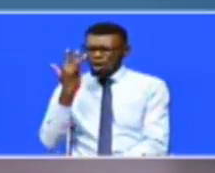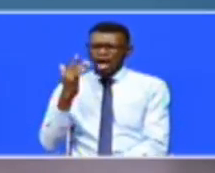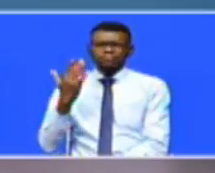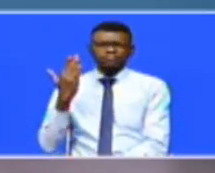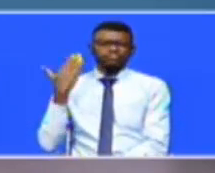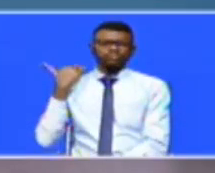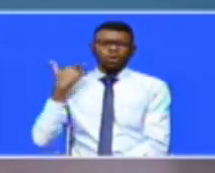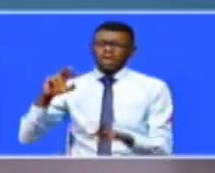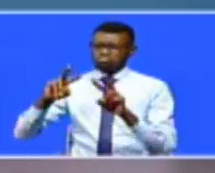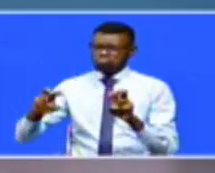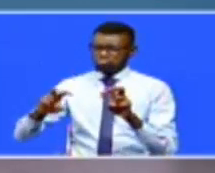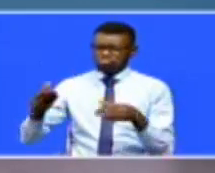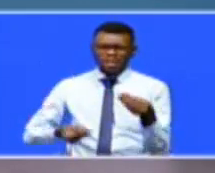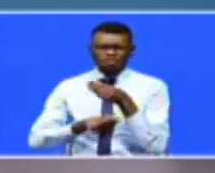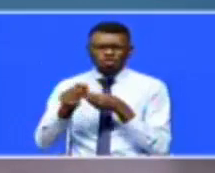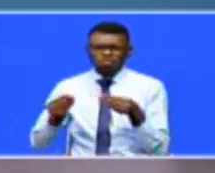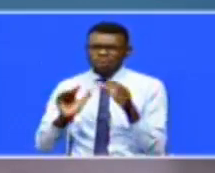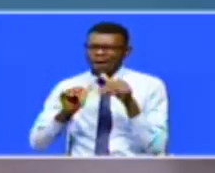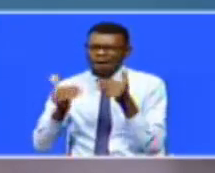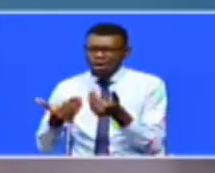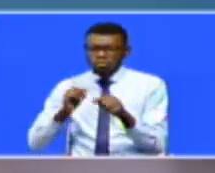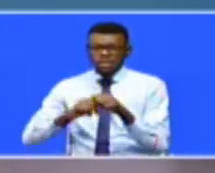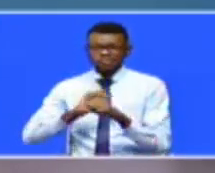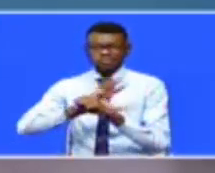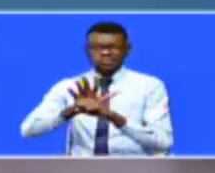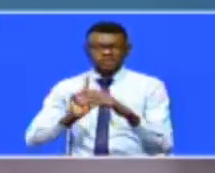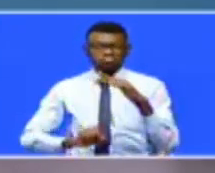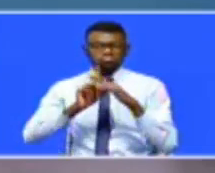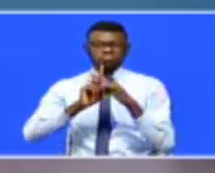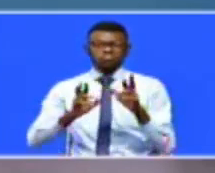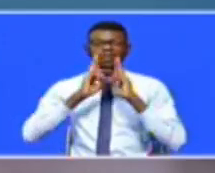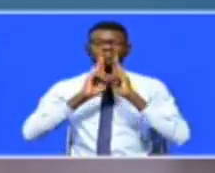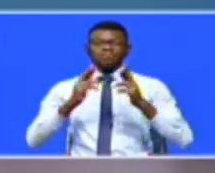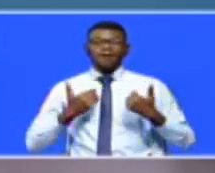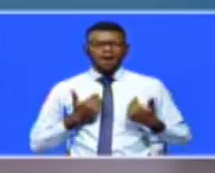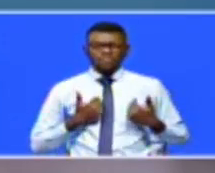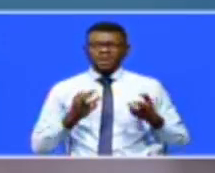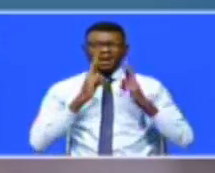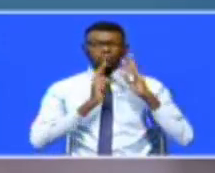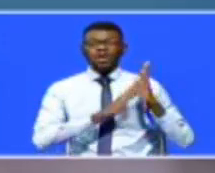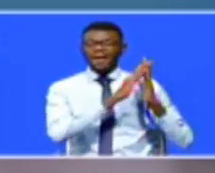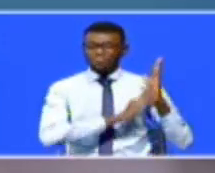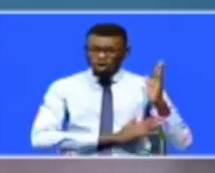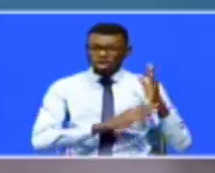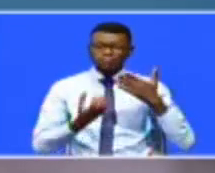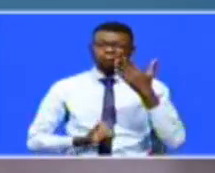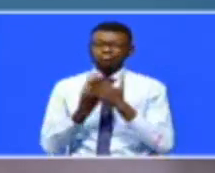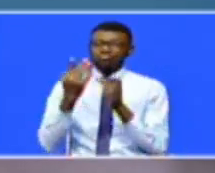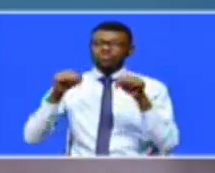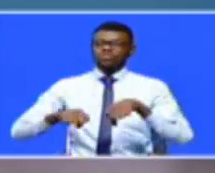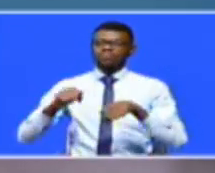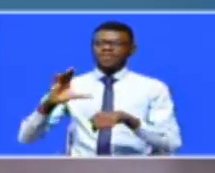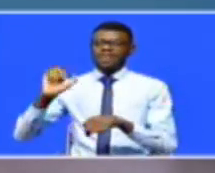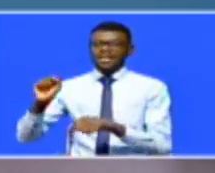on the socioeconomic impact of the coronavirus on households report. The insightful report was launched today by Treasury Cabinet Secretary